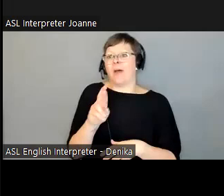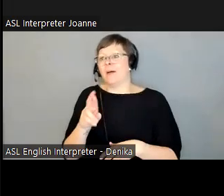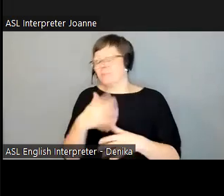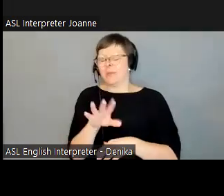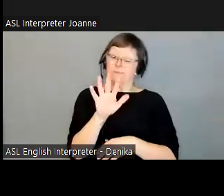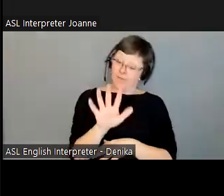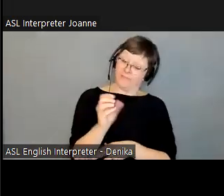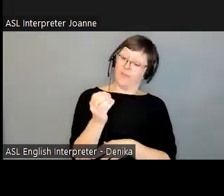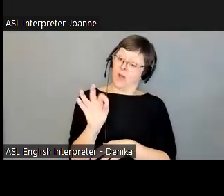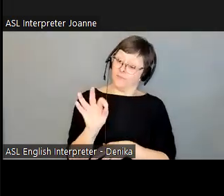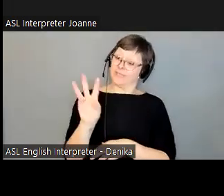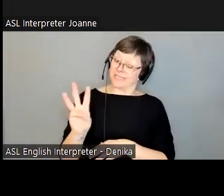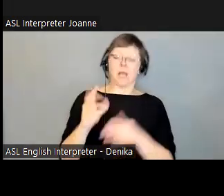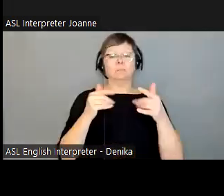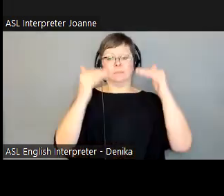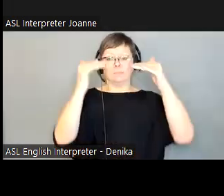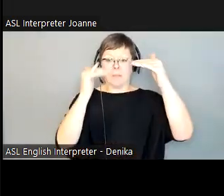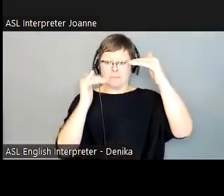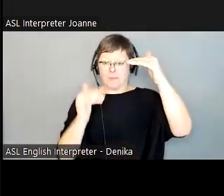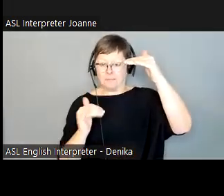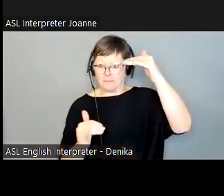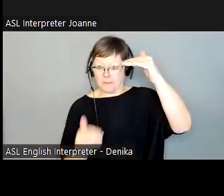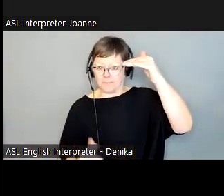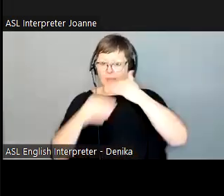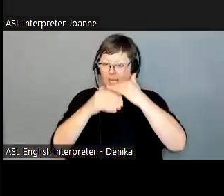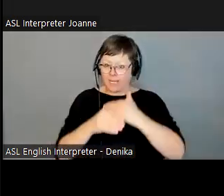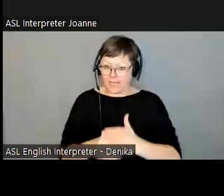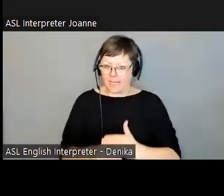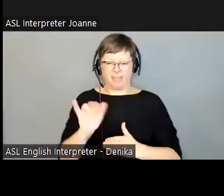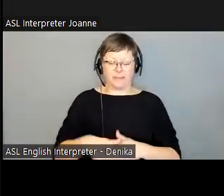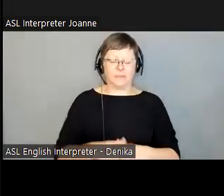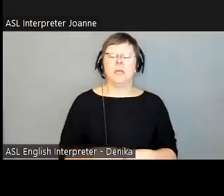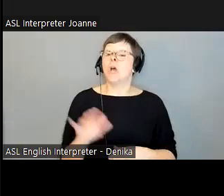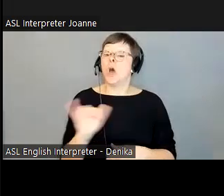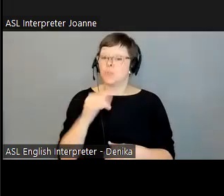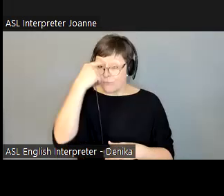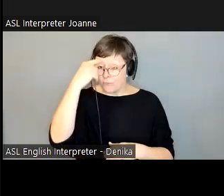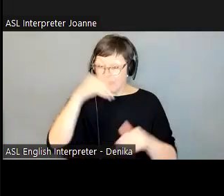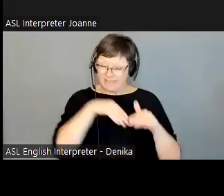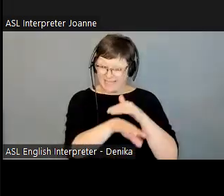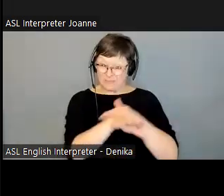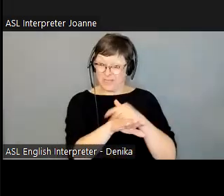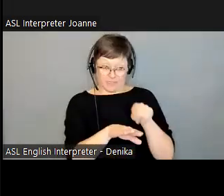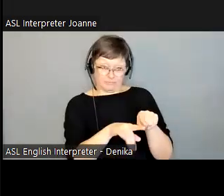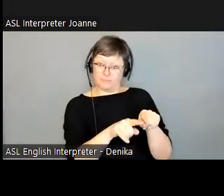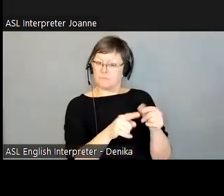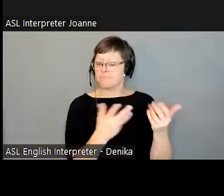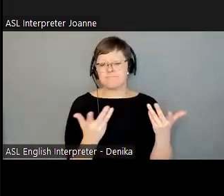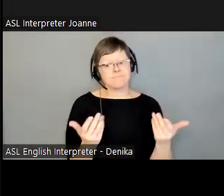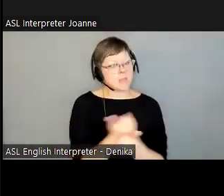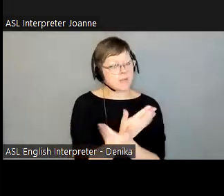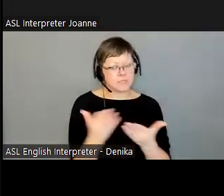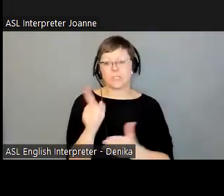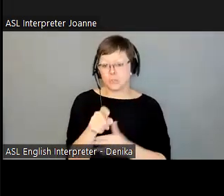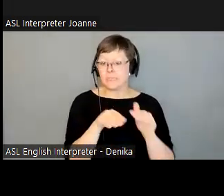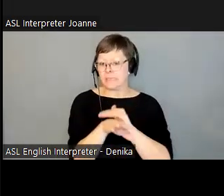the line. The other thing is, in terms of accessibility, we all want everything to be accessible, but